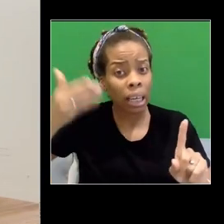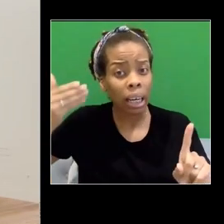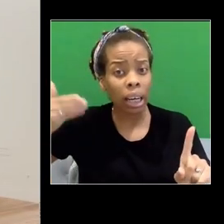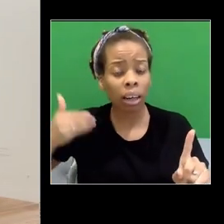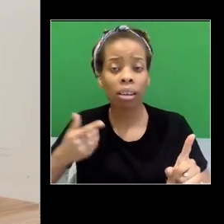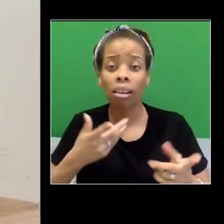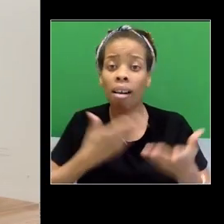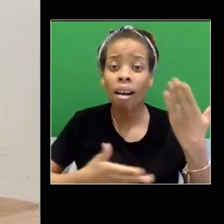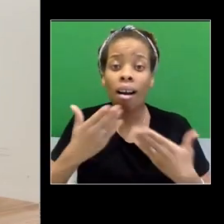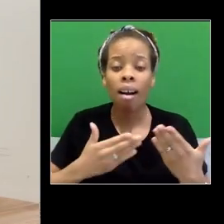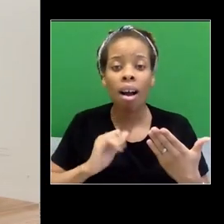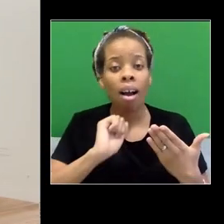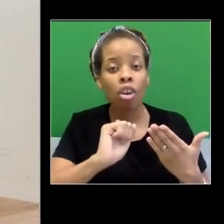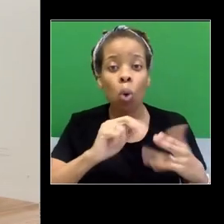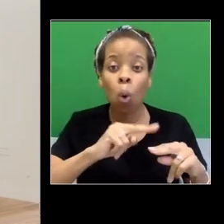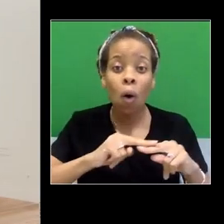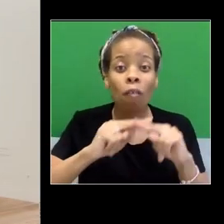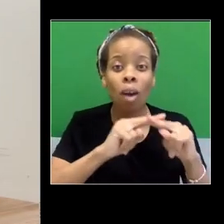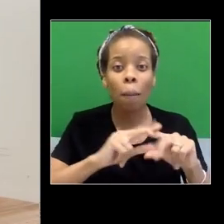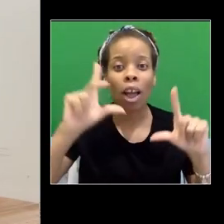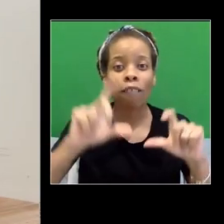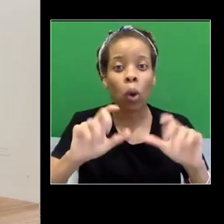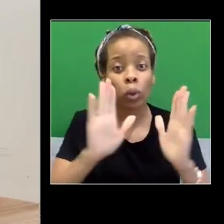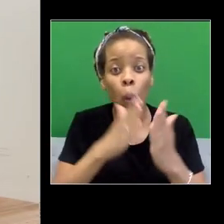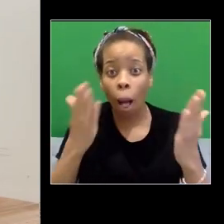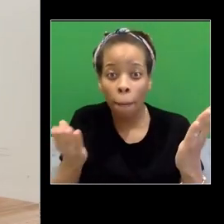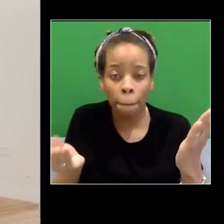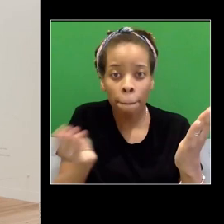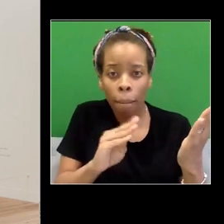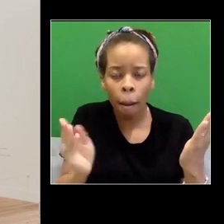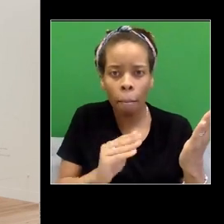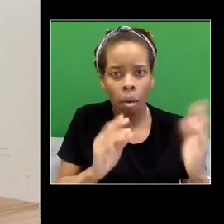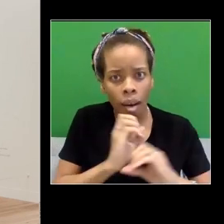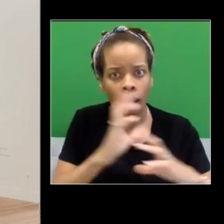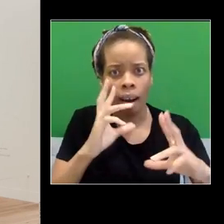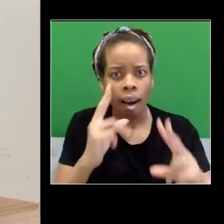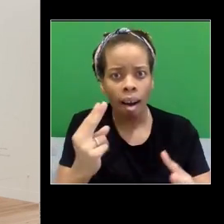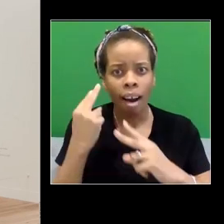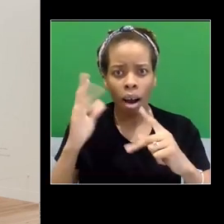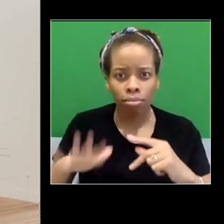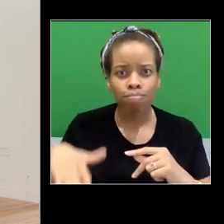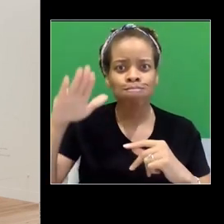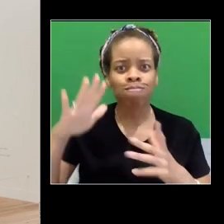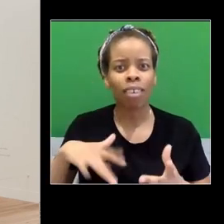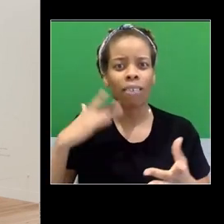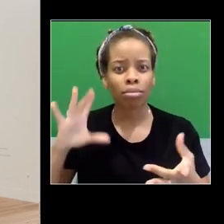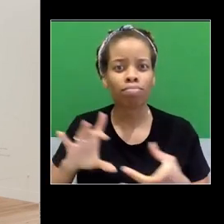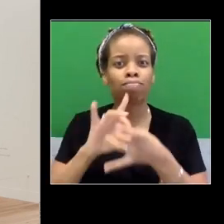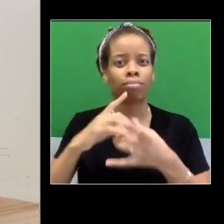family photo albums have defined not just a sense of self and your own way to acknowledge